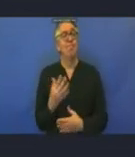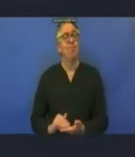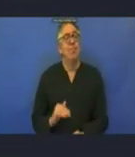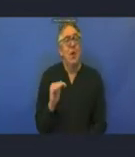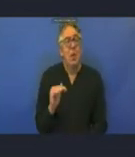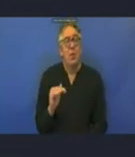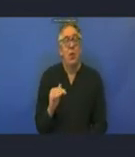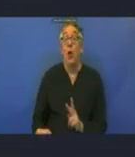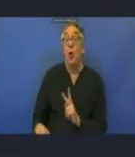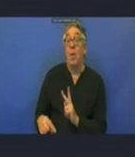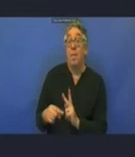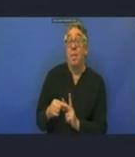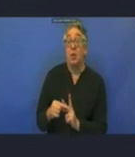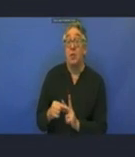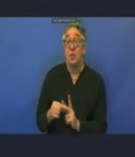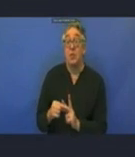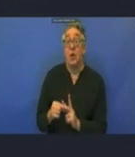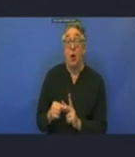to foster cohesive communities.